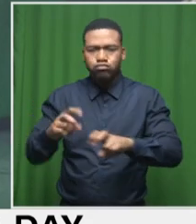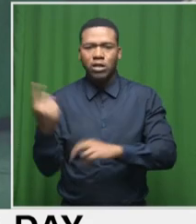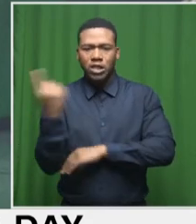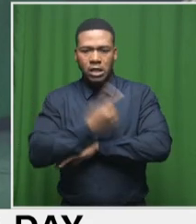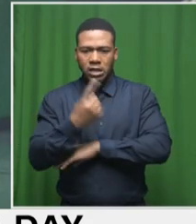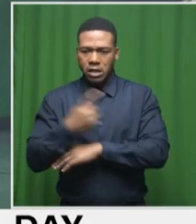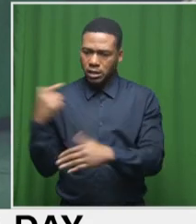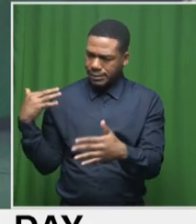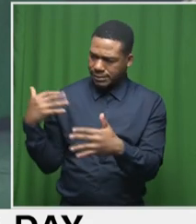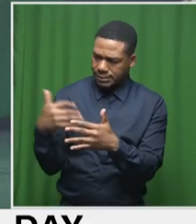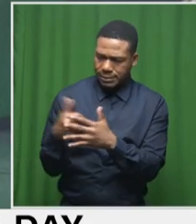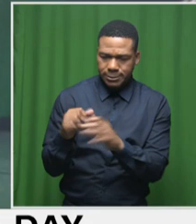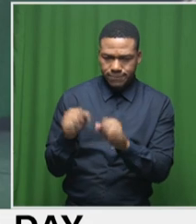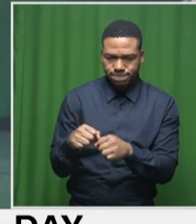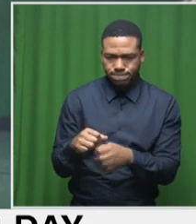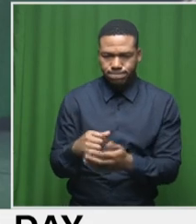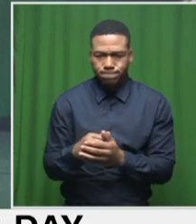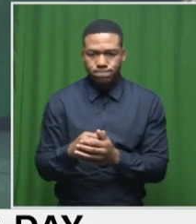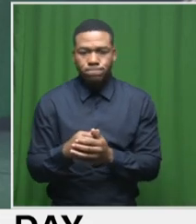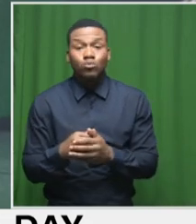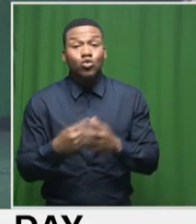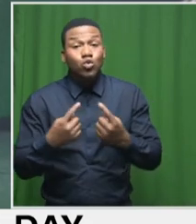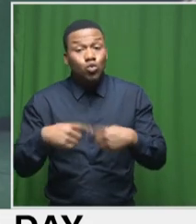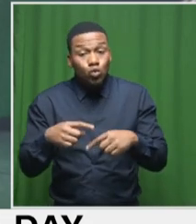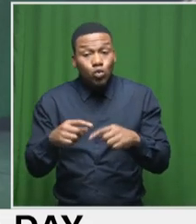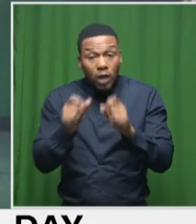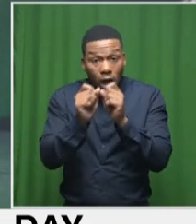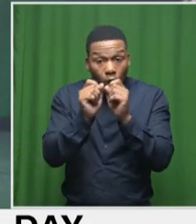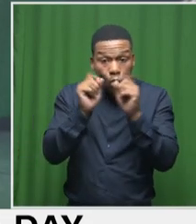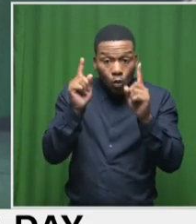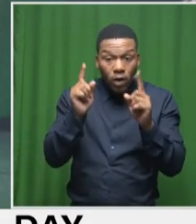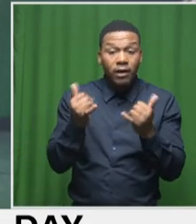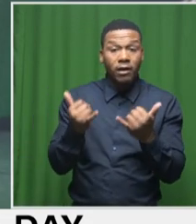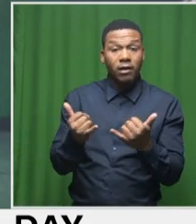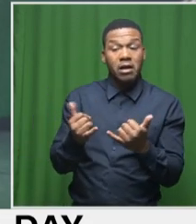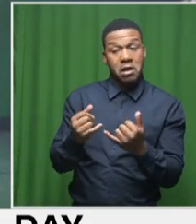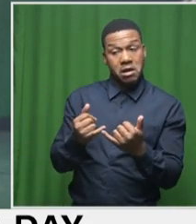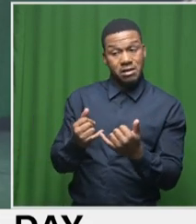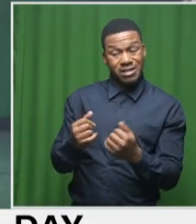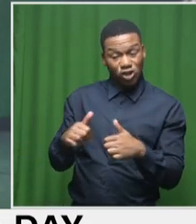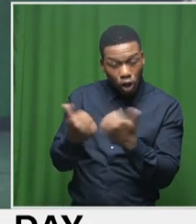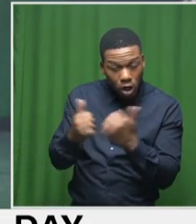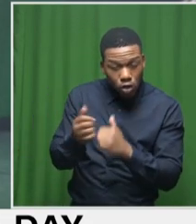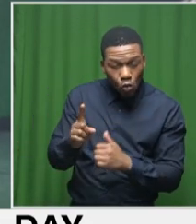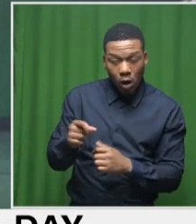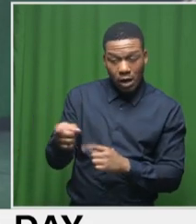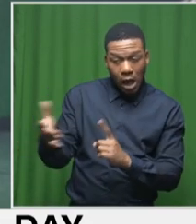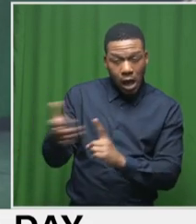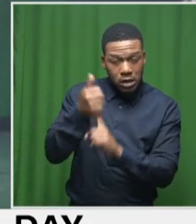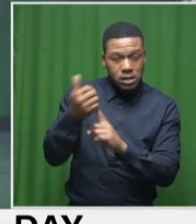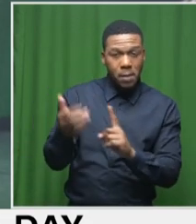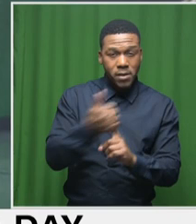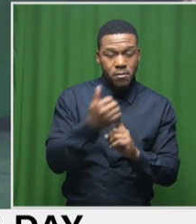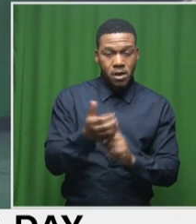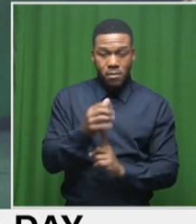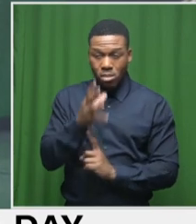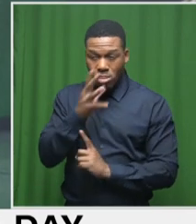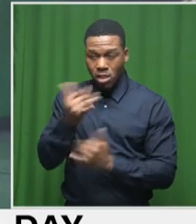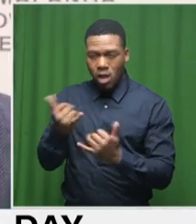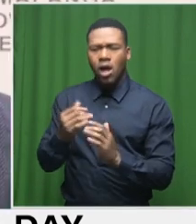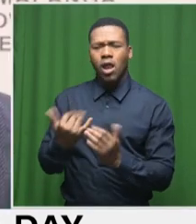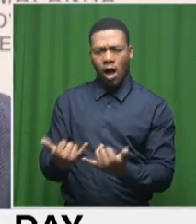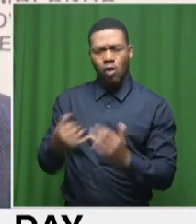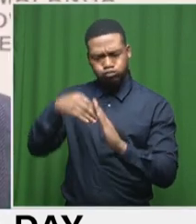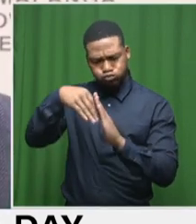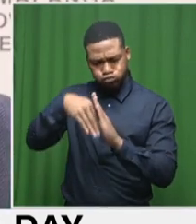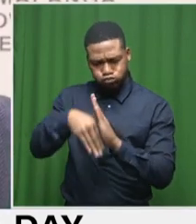that that kidnapping are taking place. I think we are doing pretty well on that part. The kidnapping in the province are going down. Let's